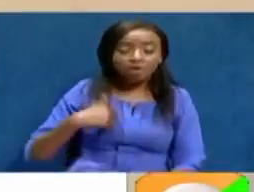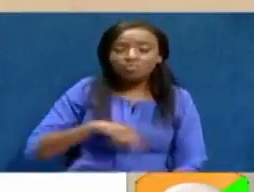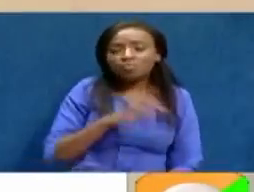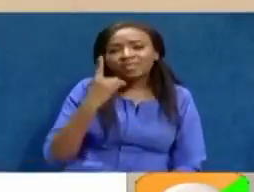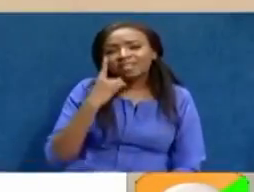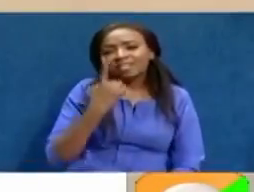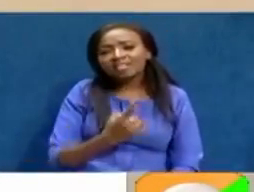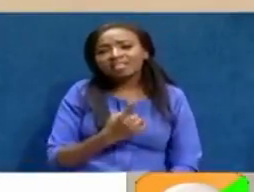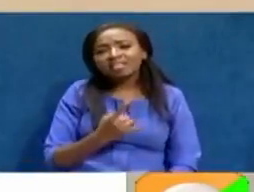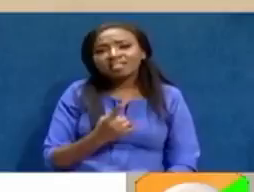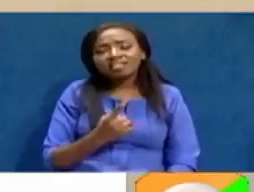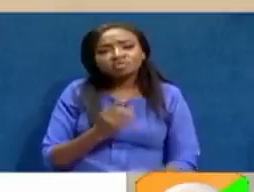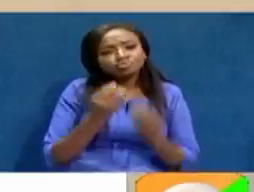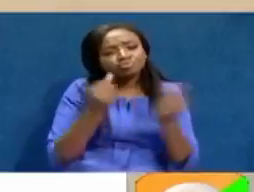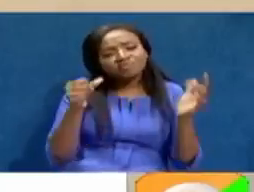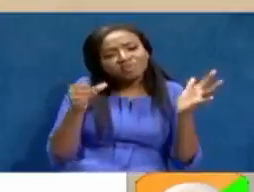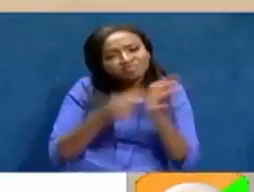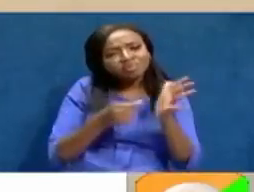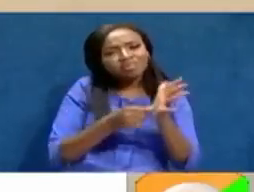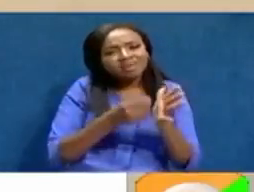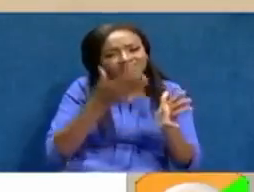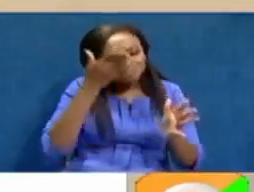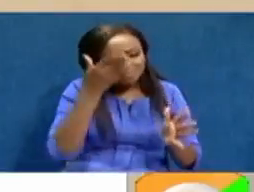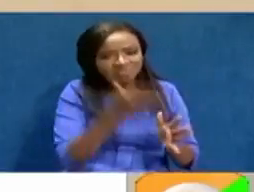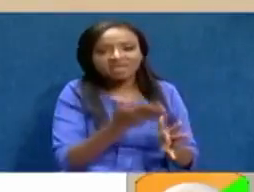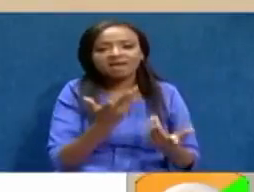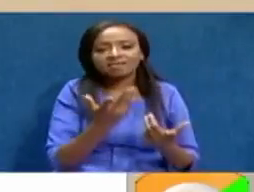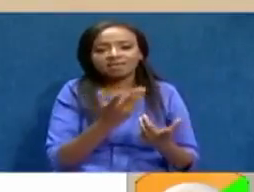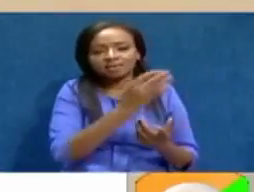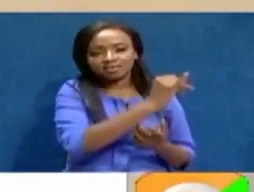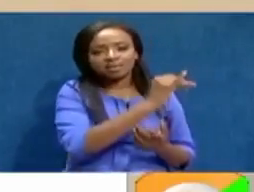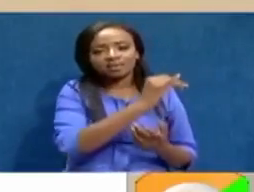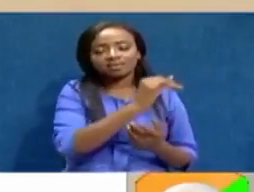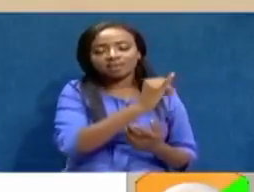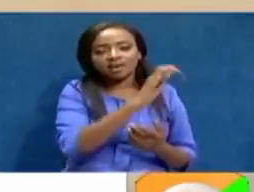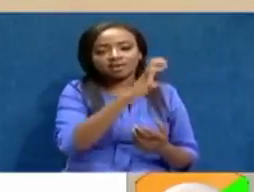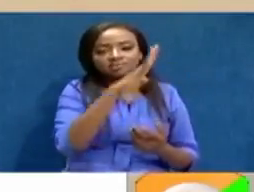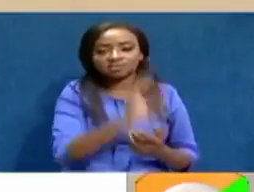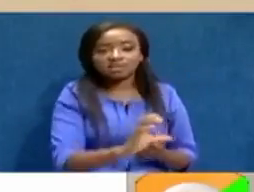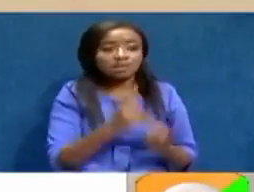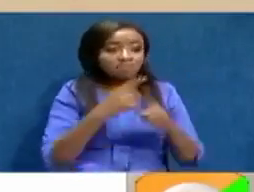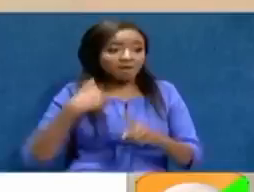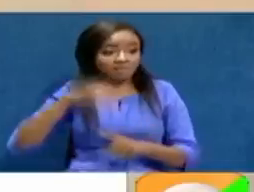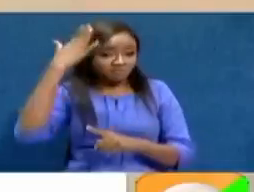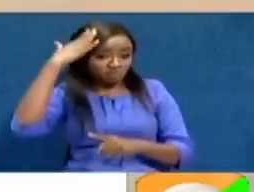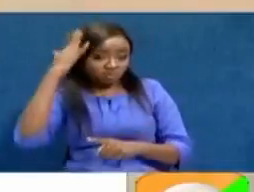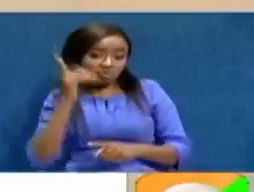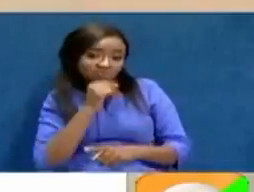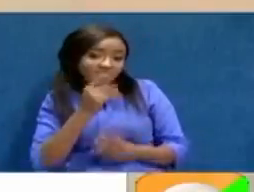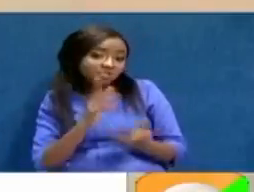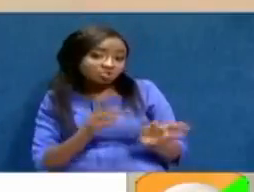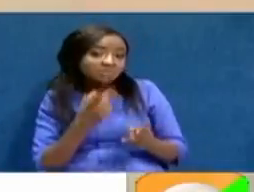the ominous ghost that seems to lurk permanently in the hallowed halls of the anniversary towers. For as we know, what they